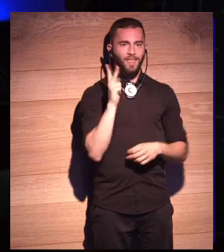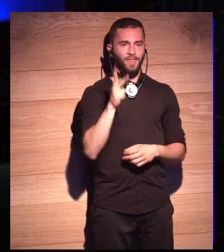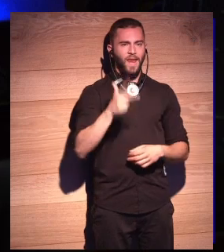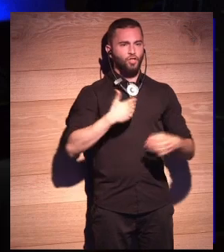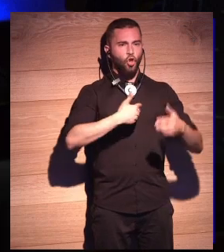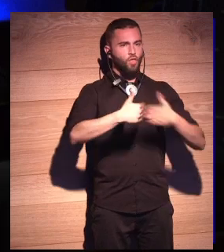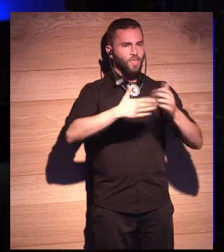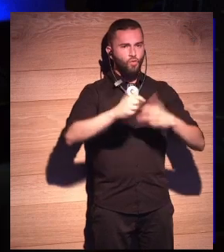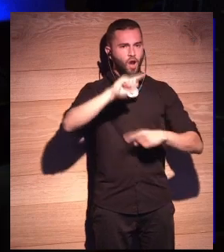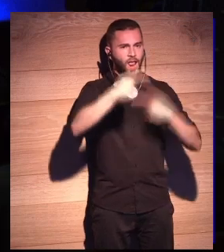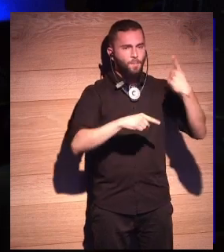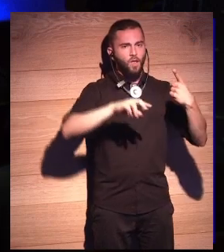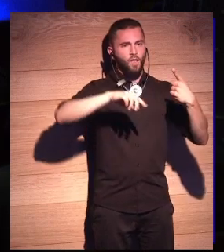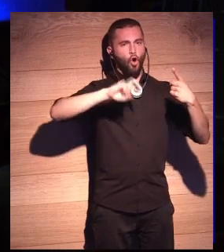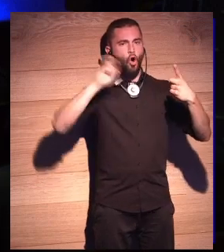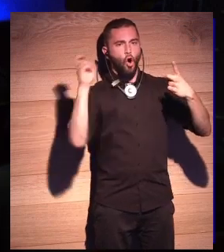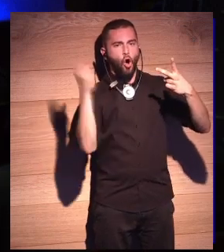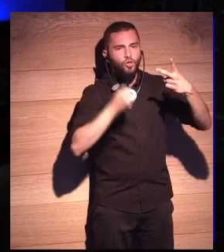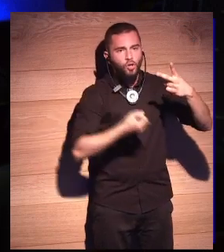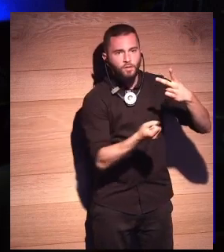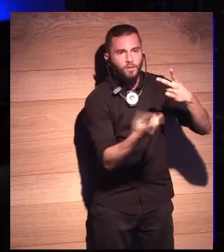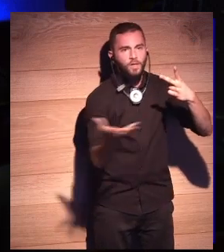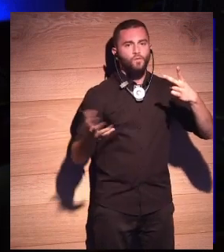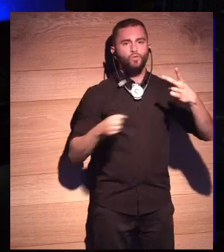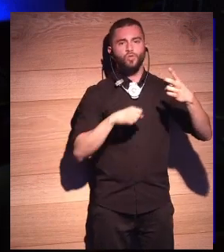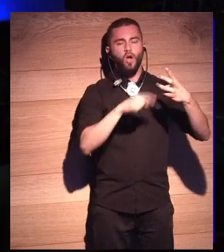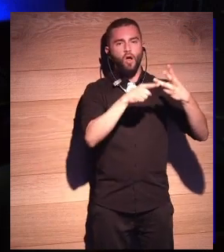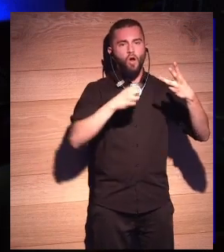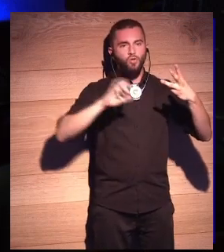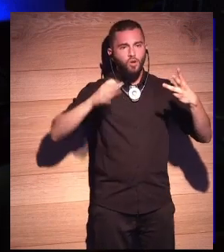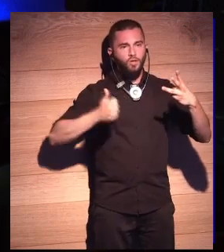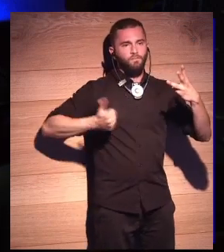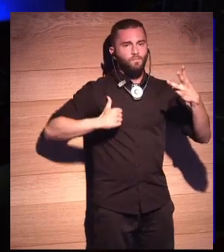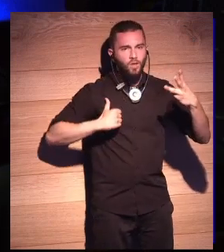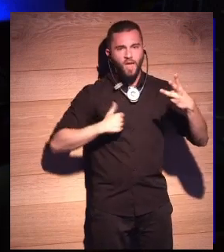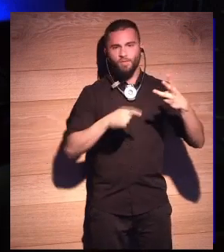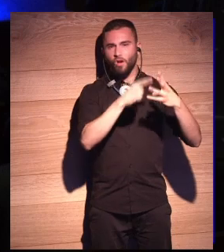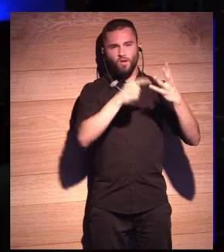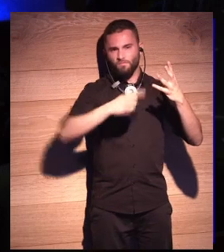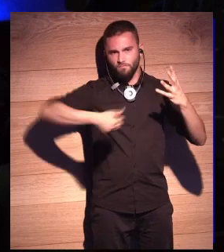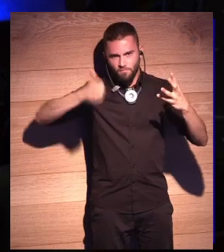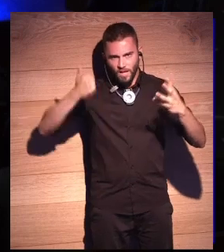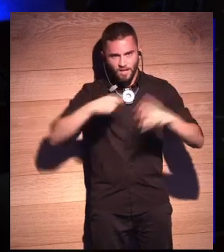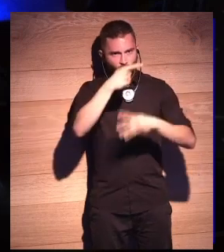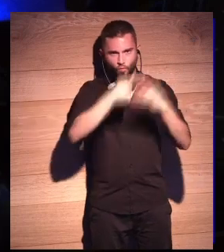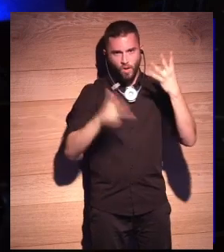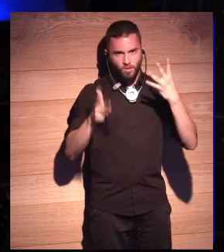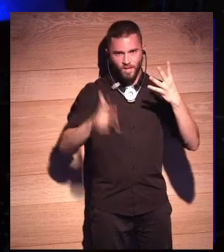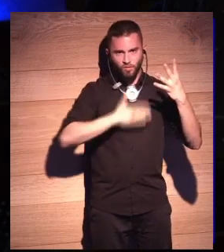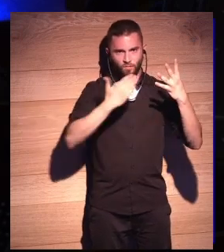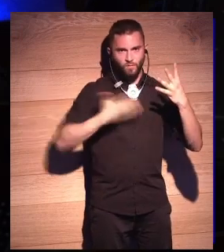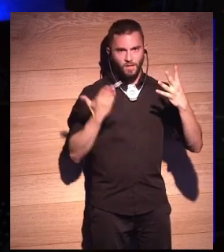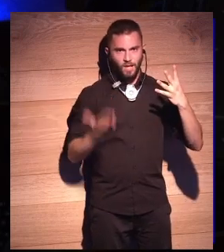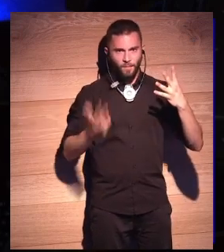Is an author right is the first one. You have all the broadcasting rights, all the exploiting rights, and all the rights. There are four main